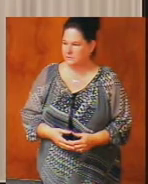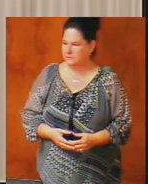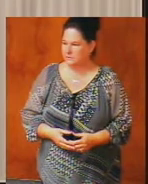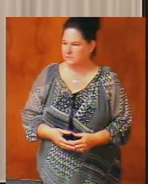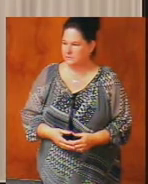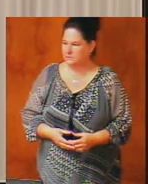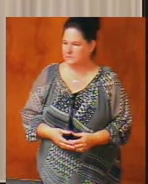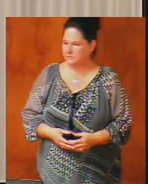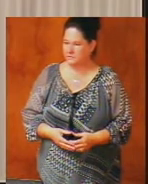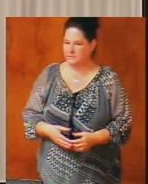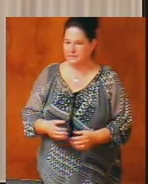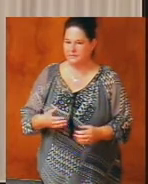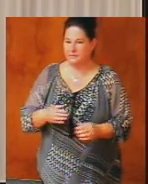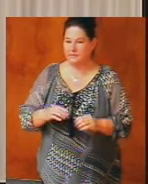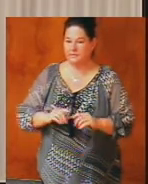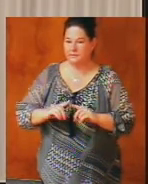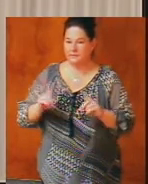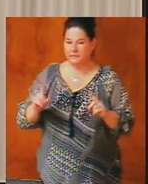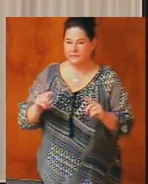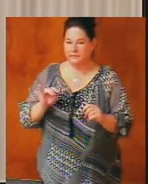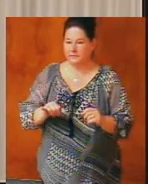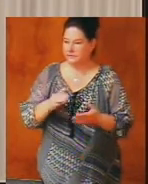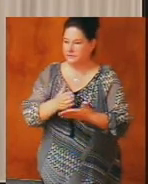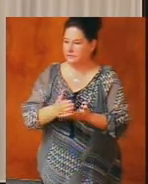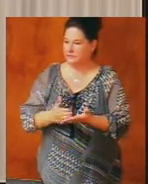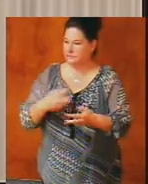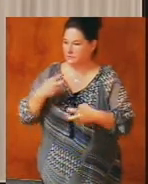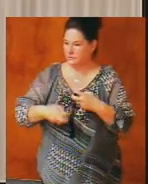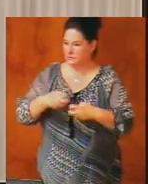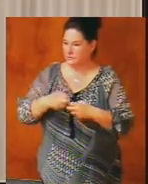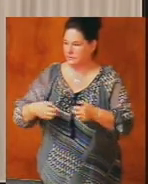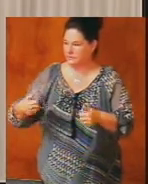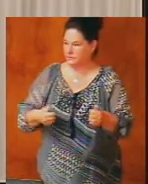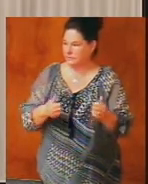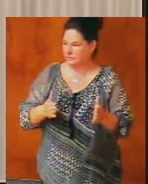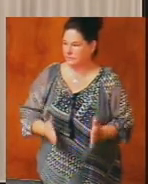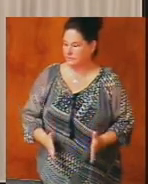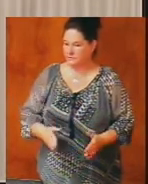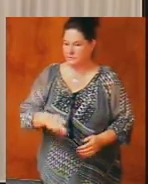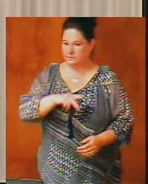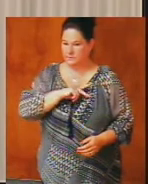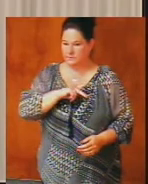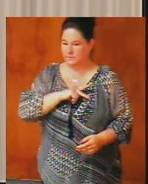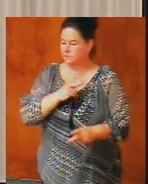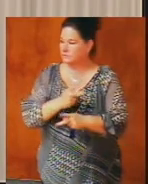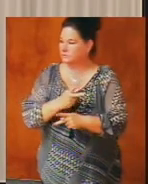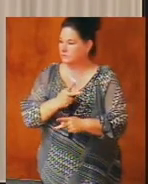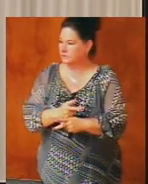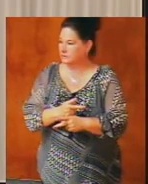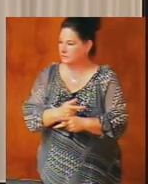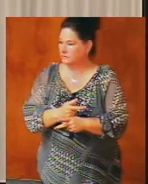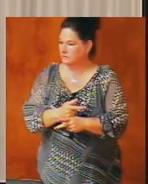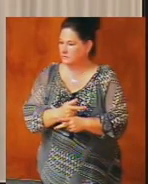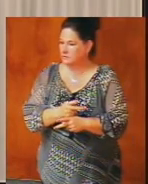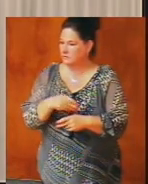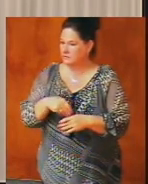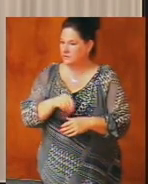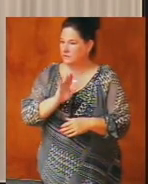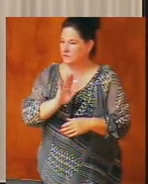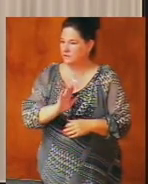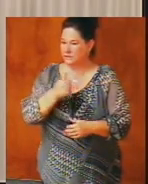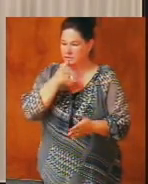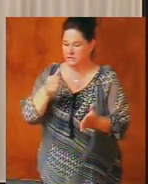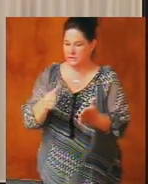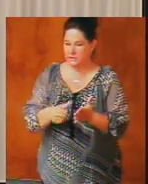And yet those were some of the issues that the Apostle Paul dealt with in his